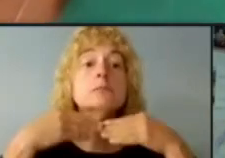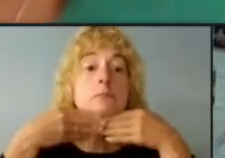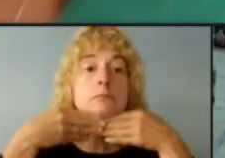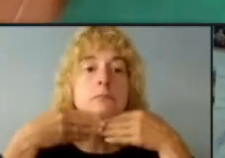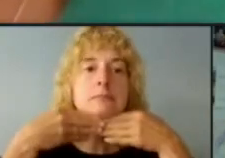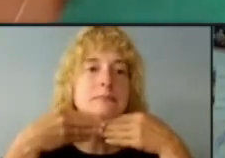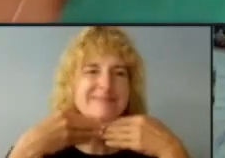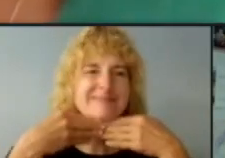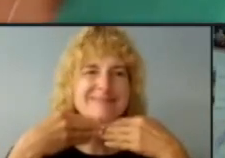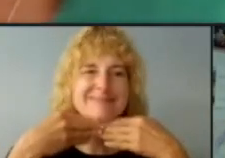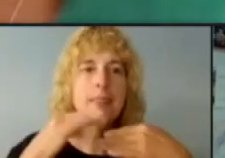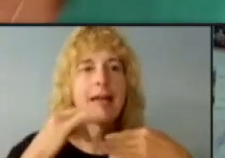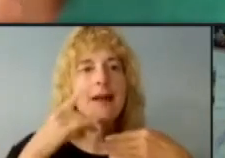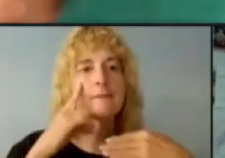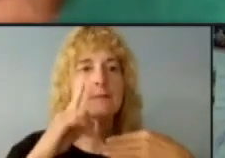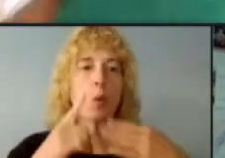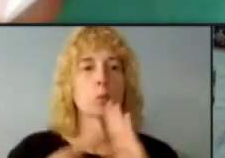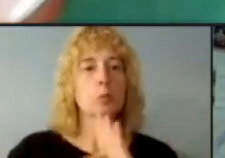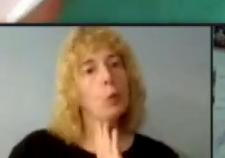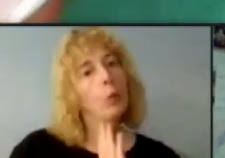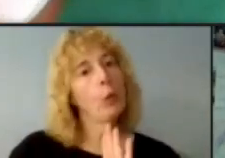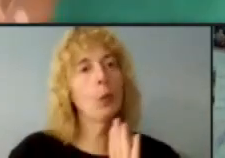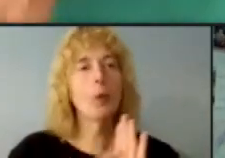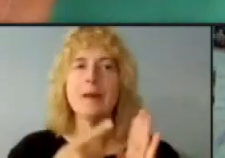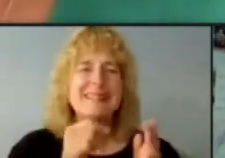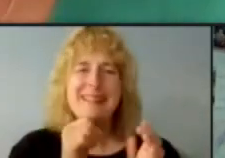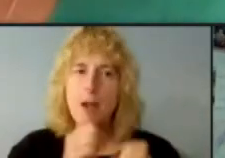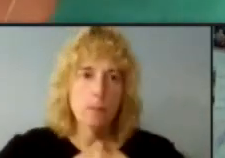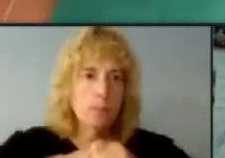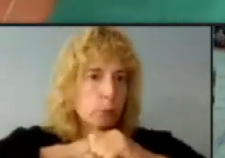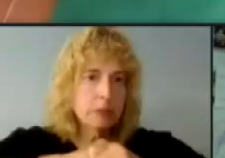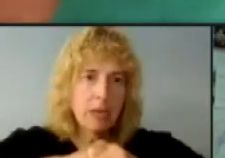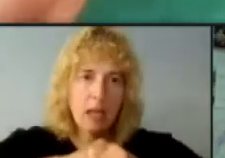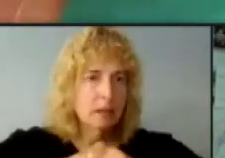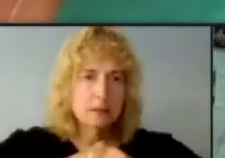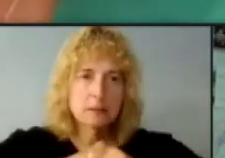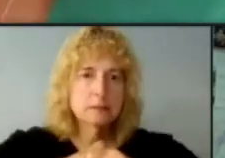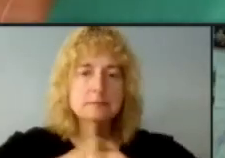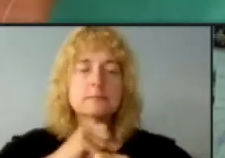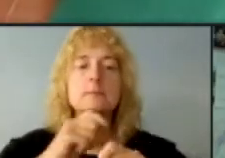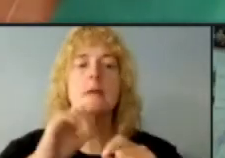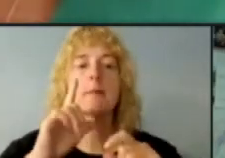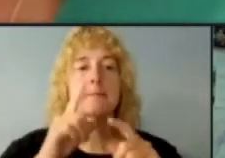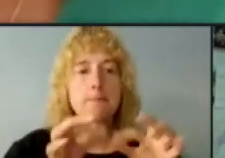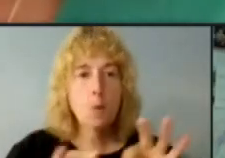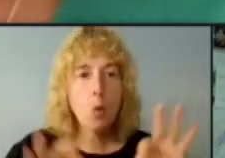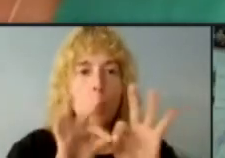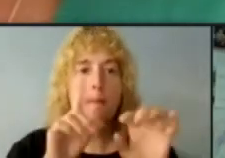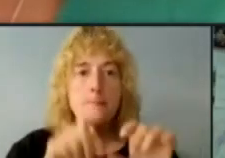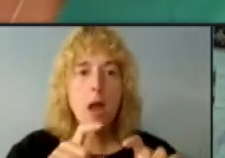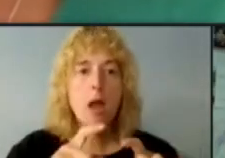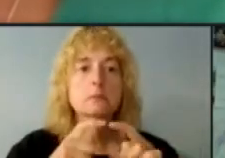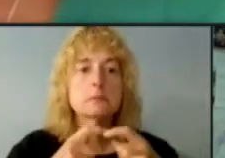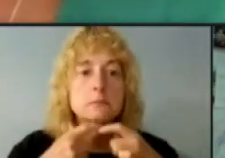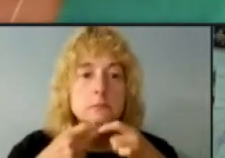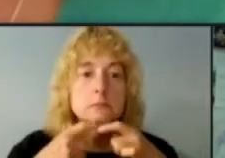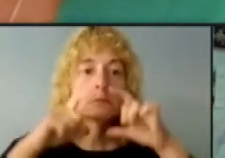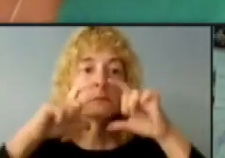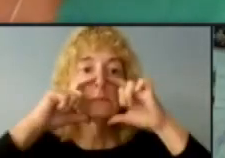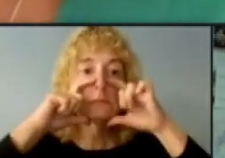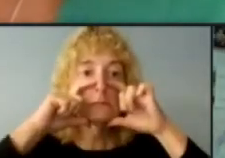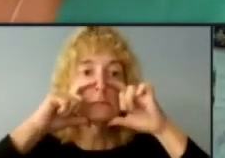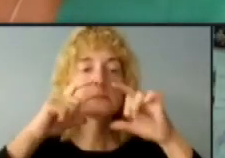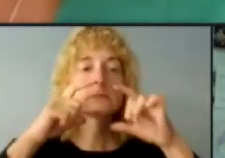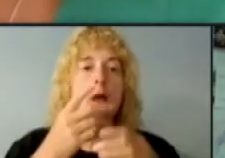not protect you from anyone or anything. So it's important to make sure that you are covering both your nose and your mouth, and